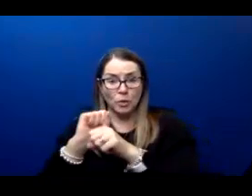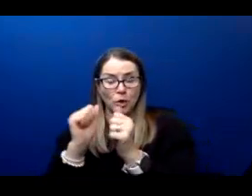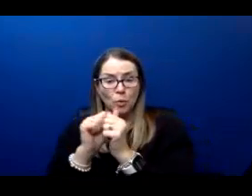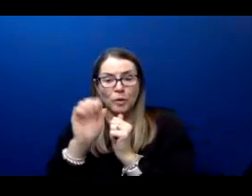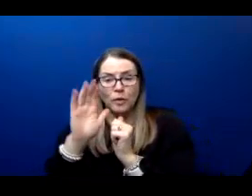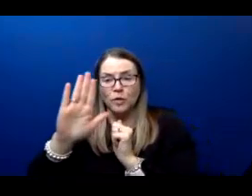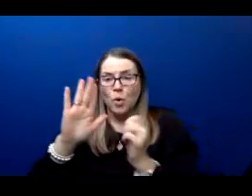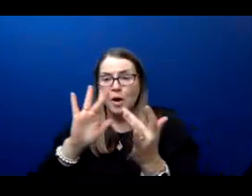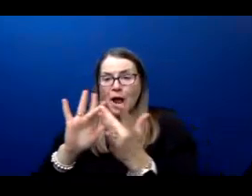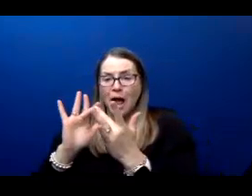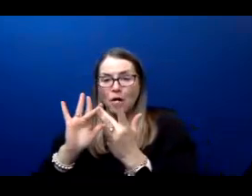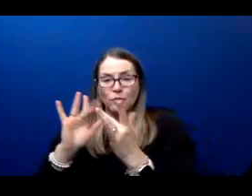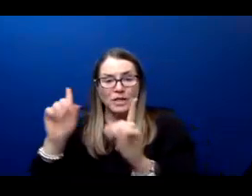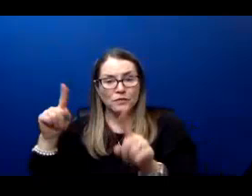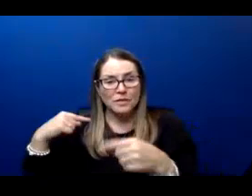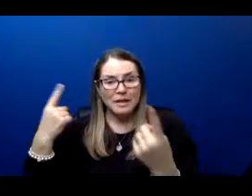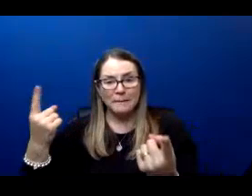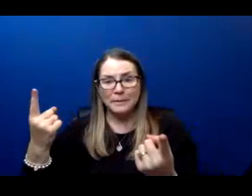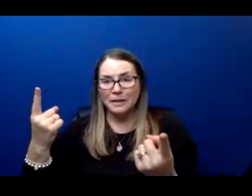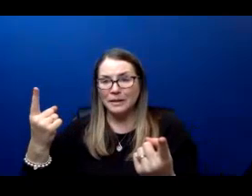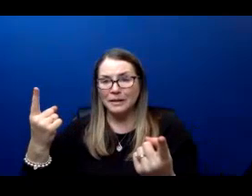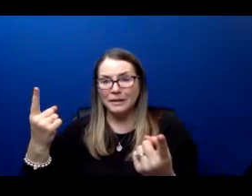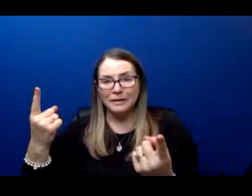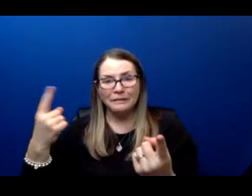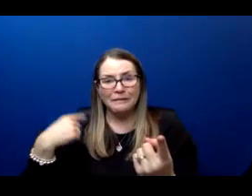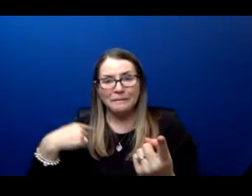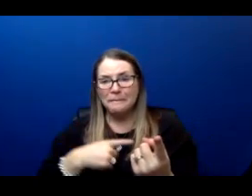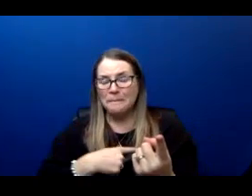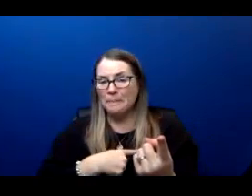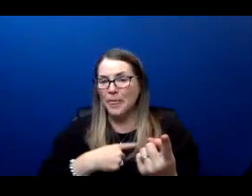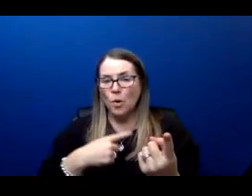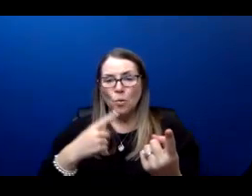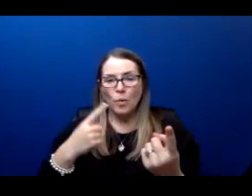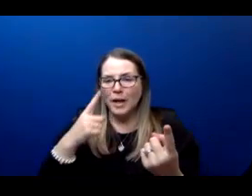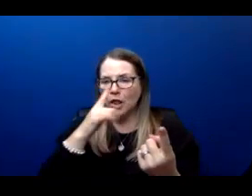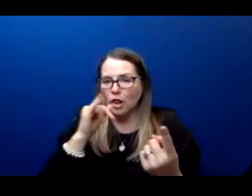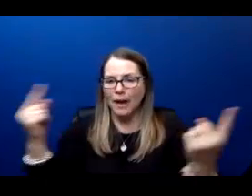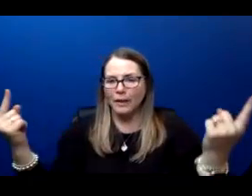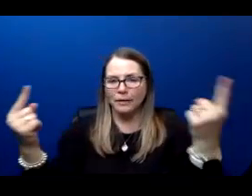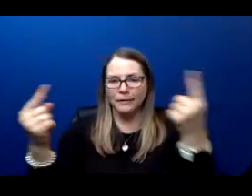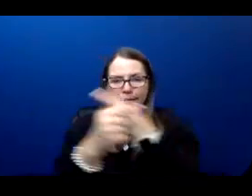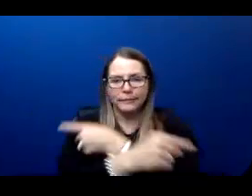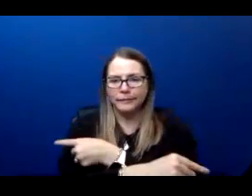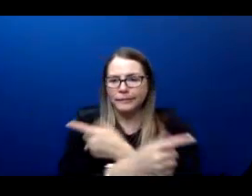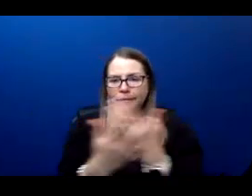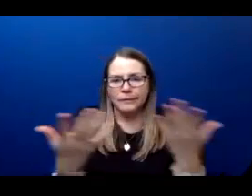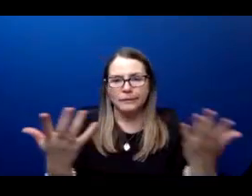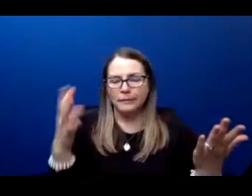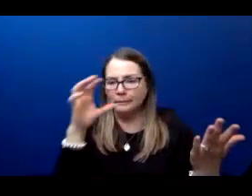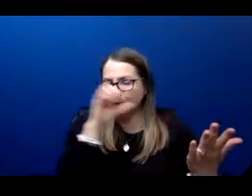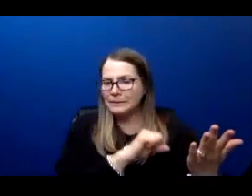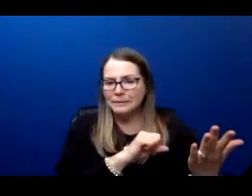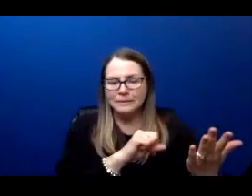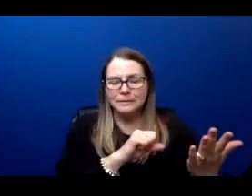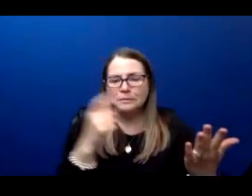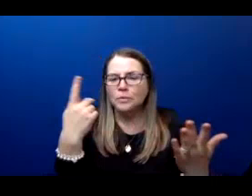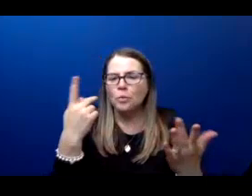some time now, and logistically, we have just like been ships passing in the night. Let's talk